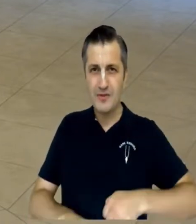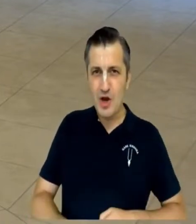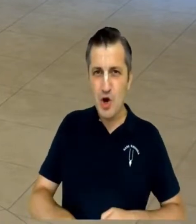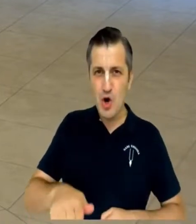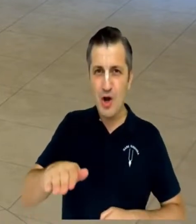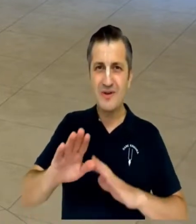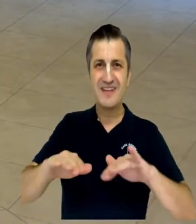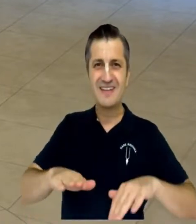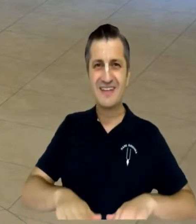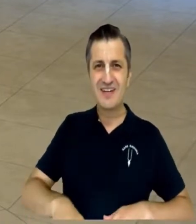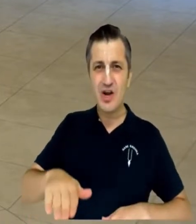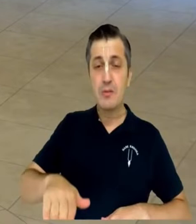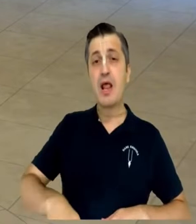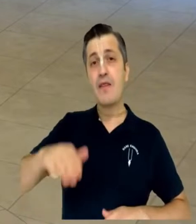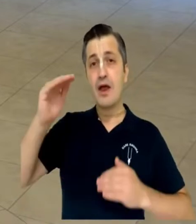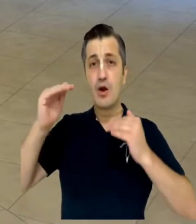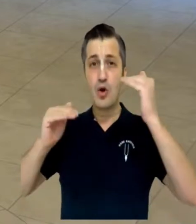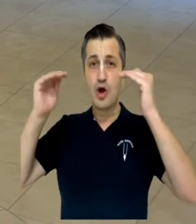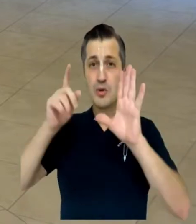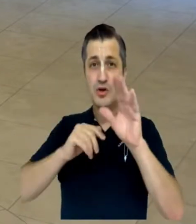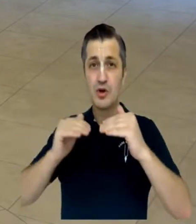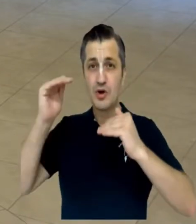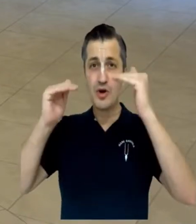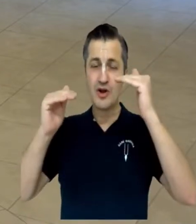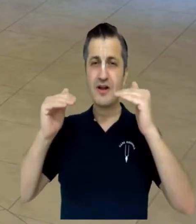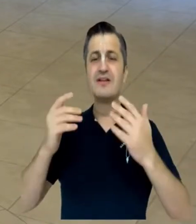say oftentimes that our body is not so much actually a